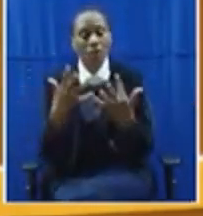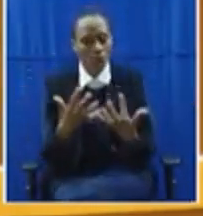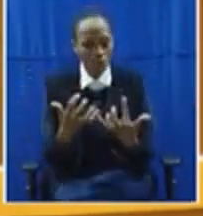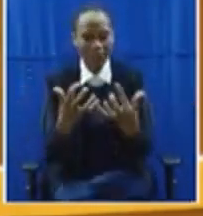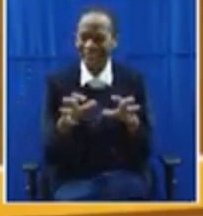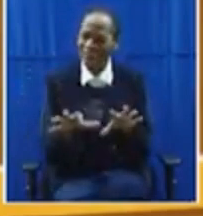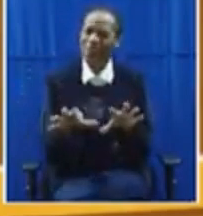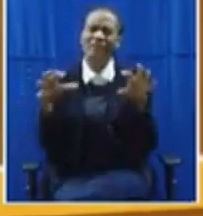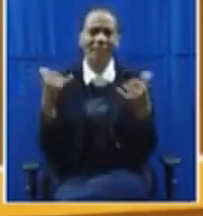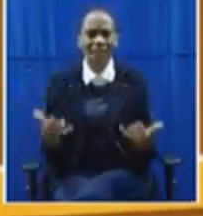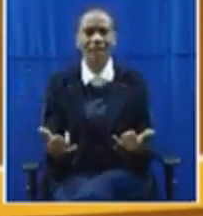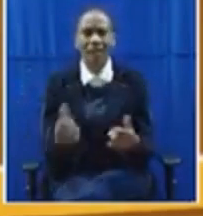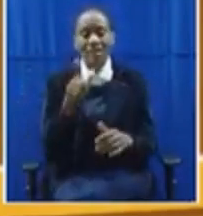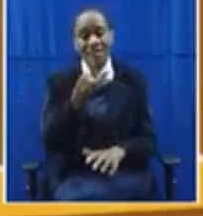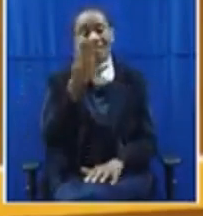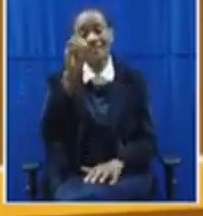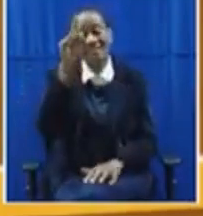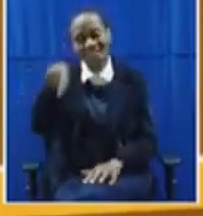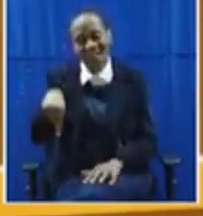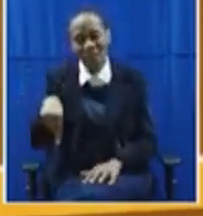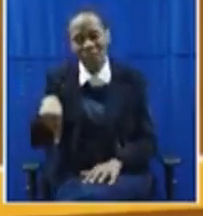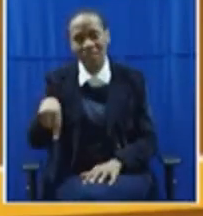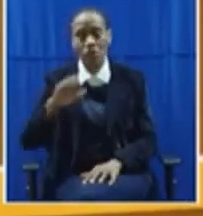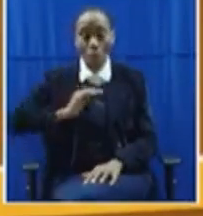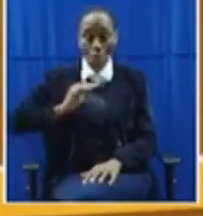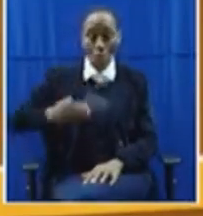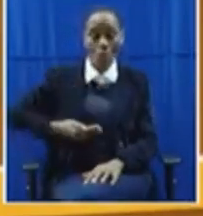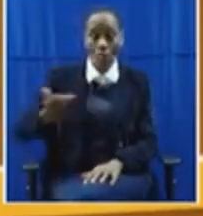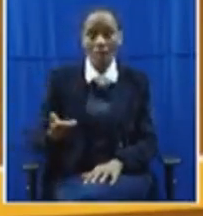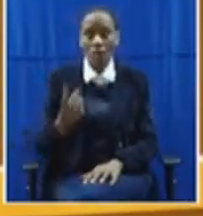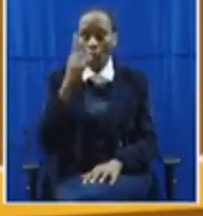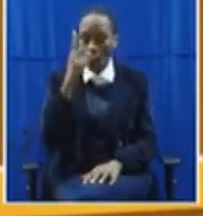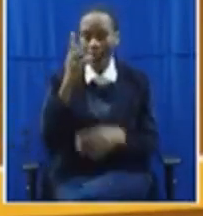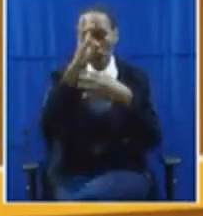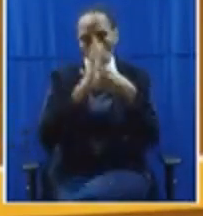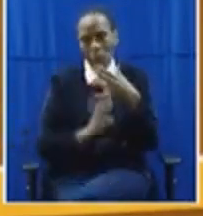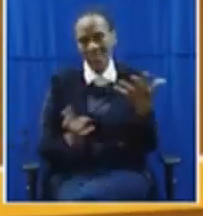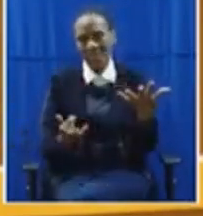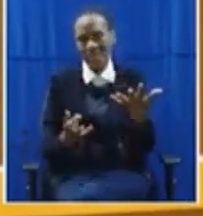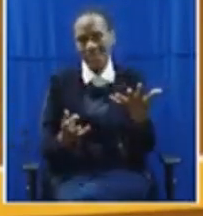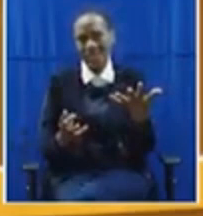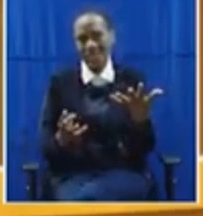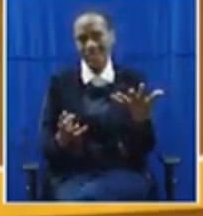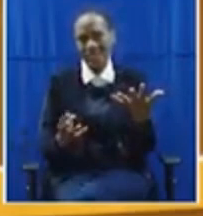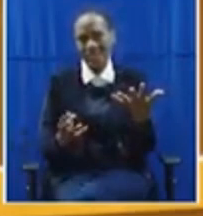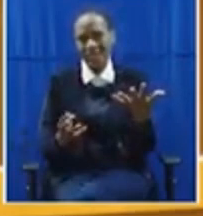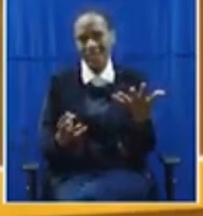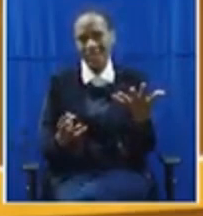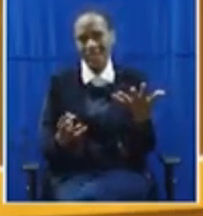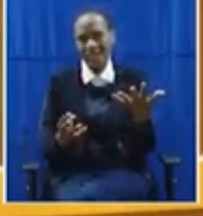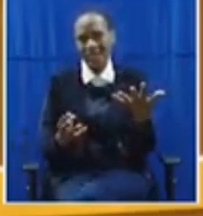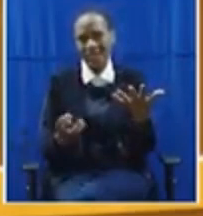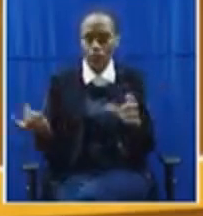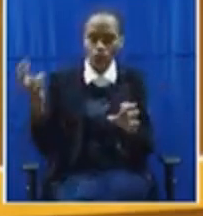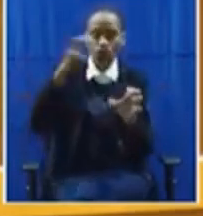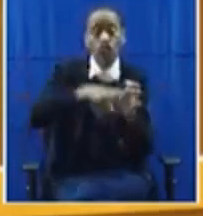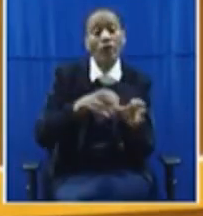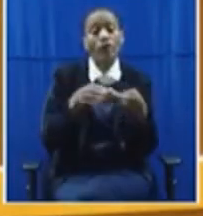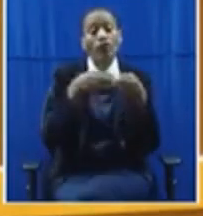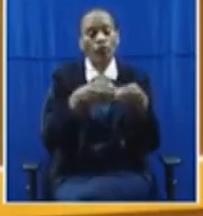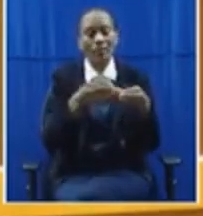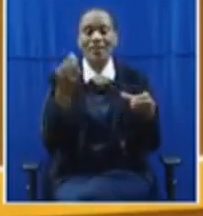terrified. 70,000 women in 1 week joins a movement to say